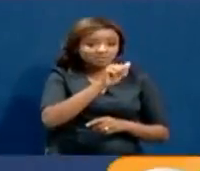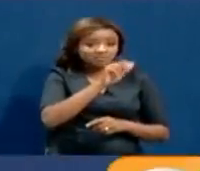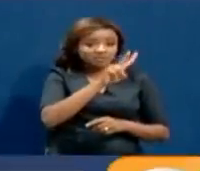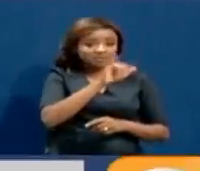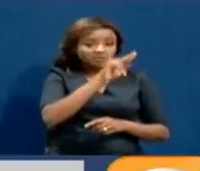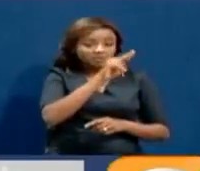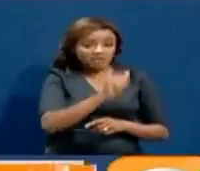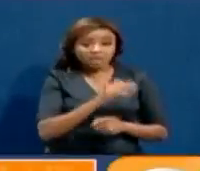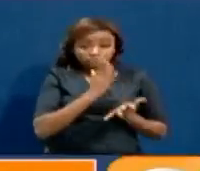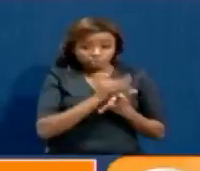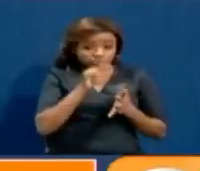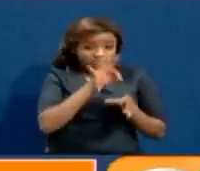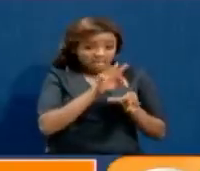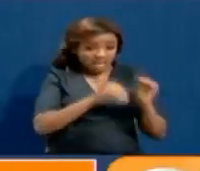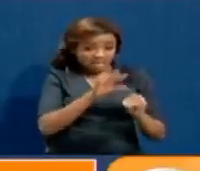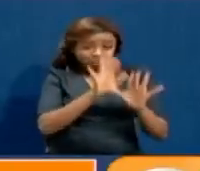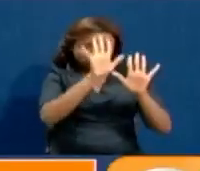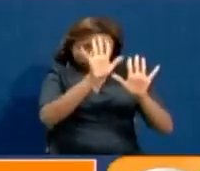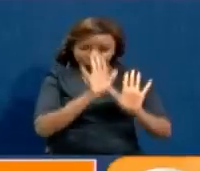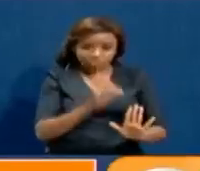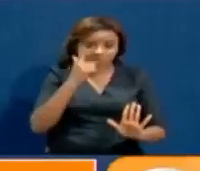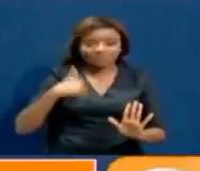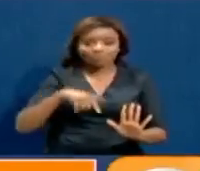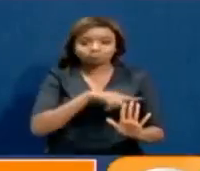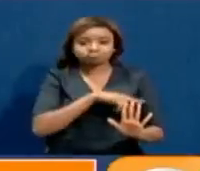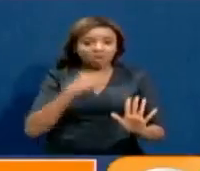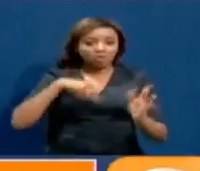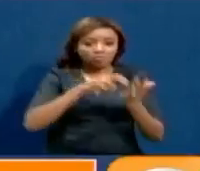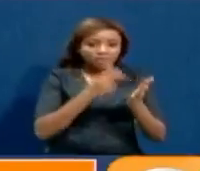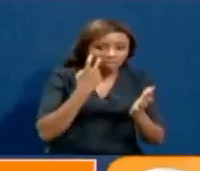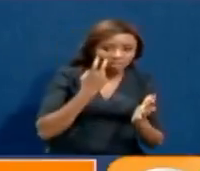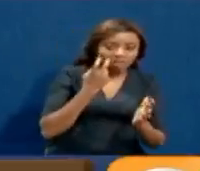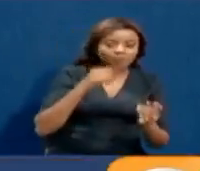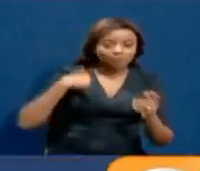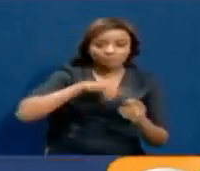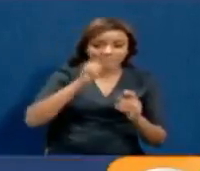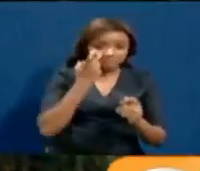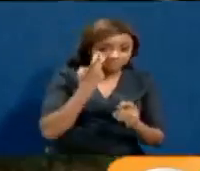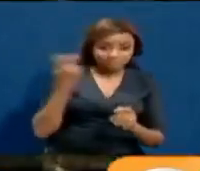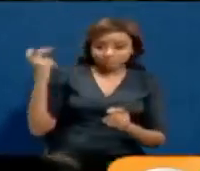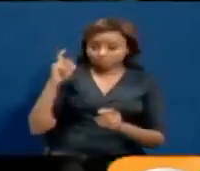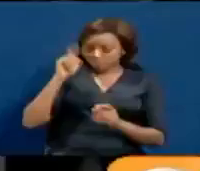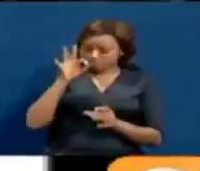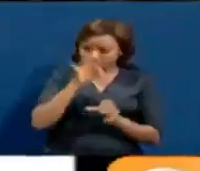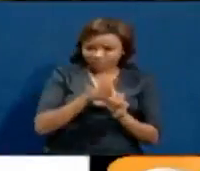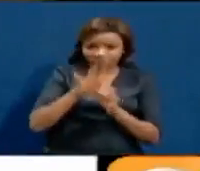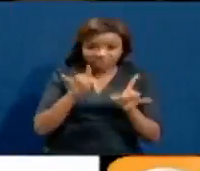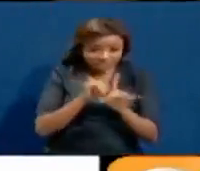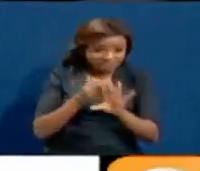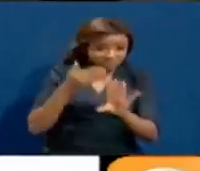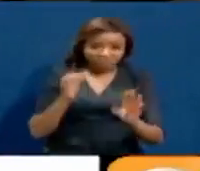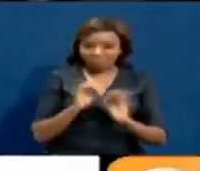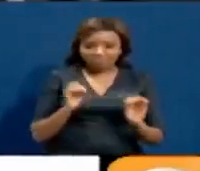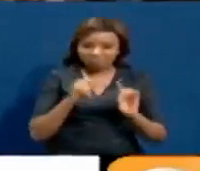important election of our lifetimes. We're at an inflection point, so we have to vote like we never did before. The national polls